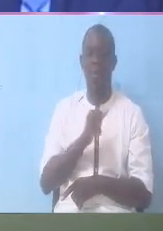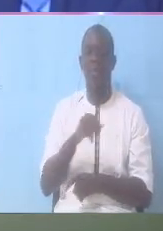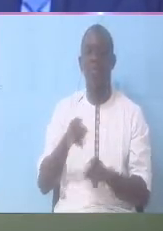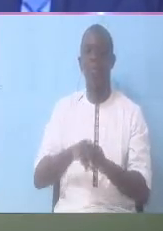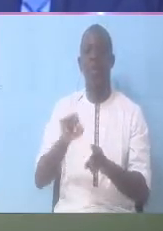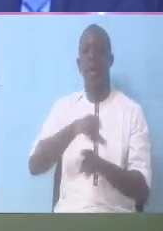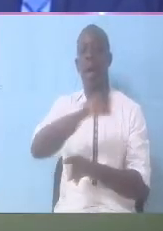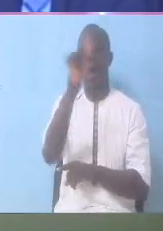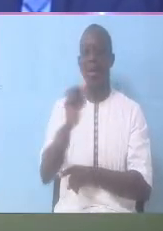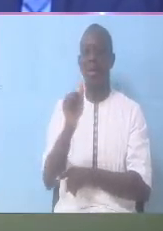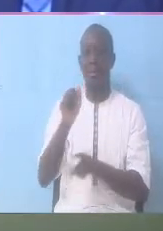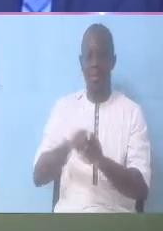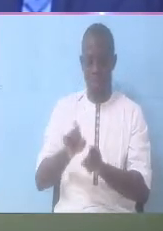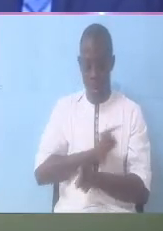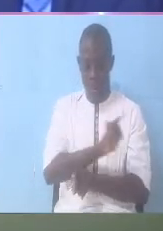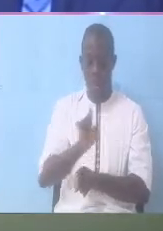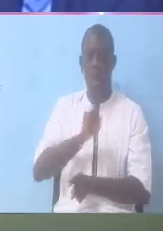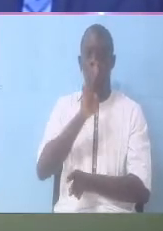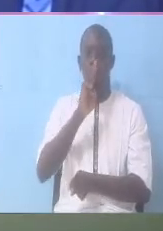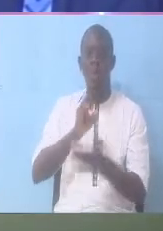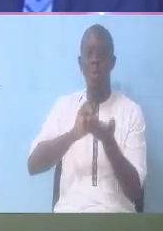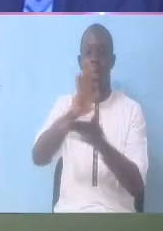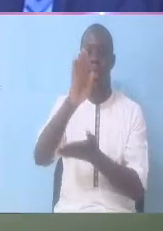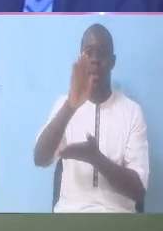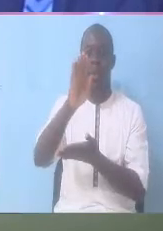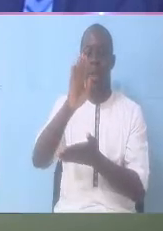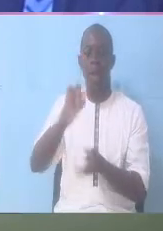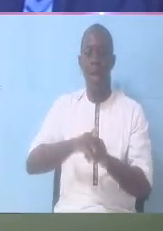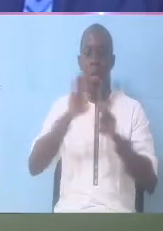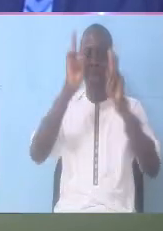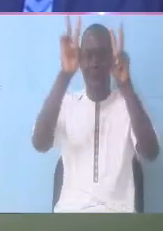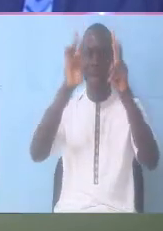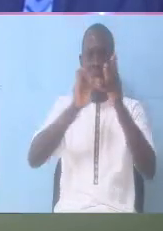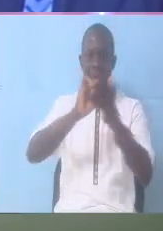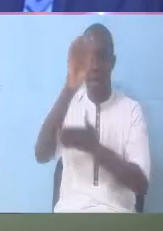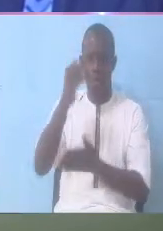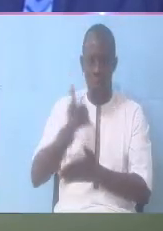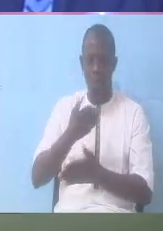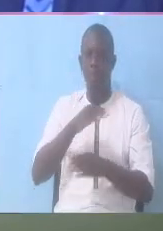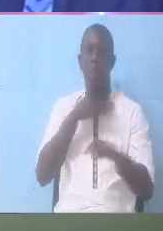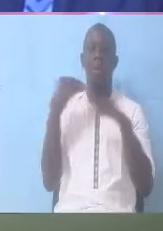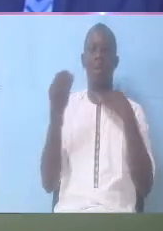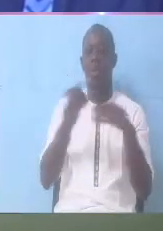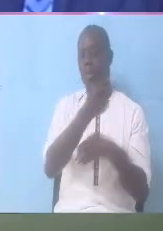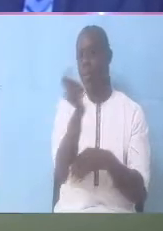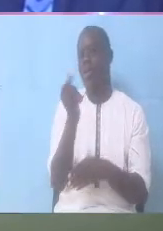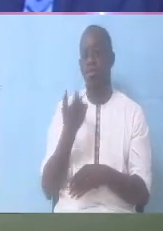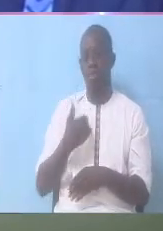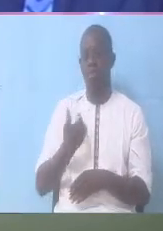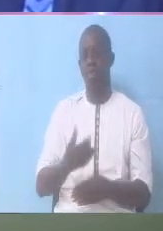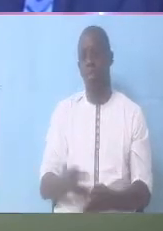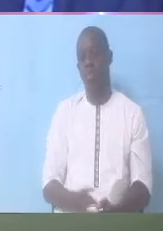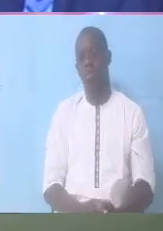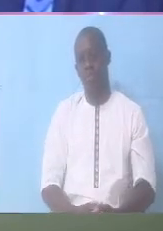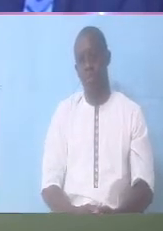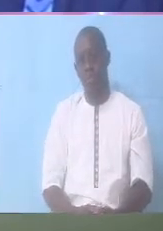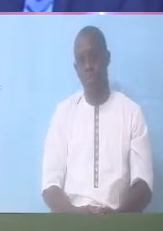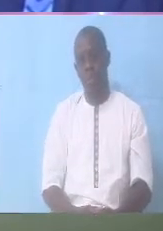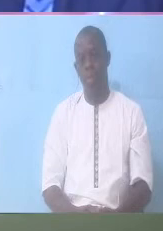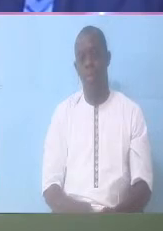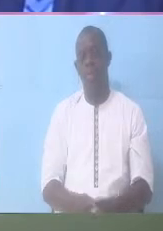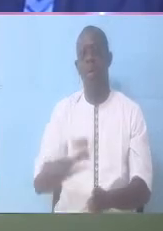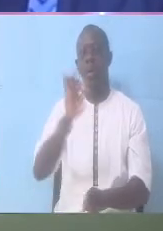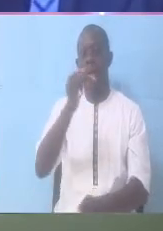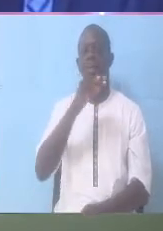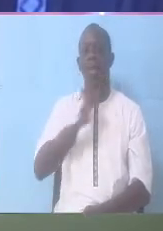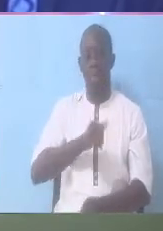And they were ordered killed by Yaya Jammeh? Anu Yaya Jammeh ya marodi pour yefa. Sir, yes, I can